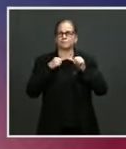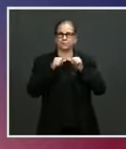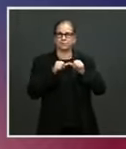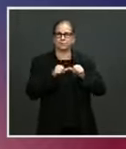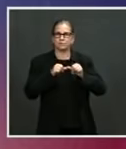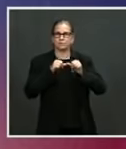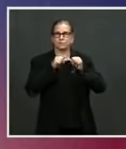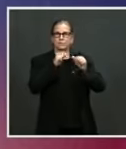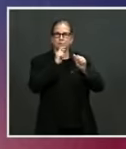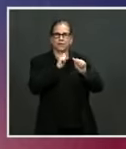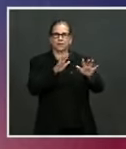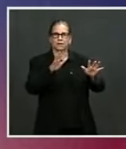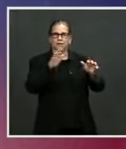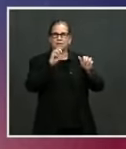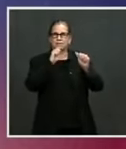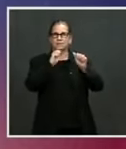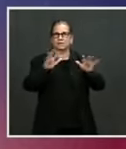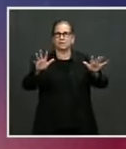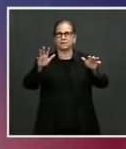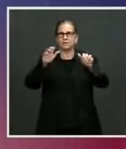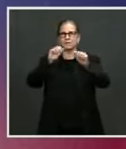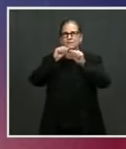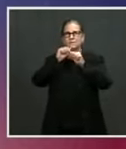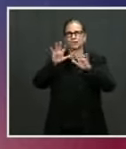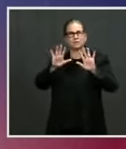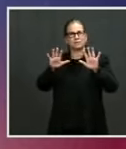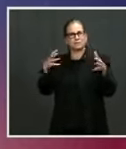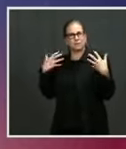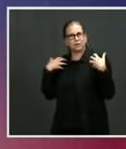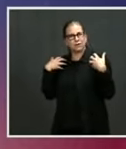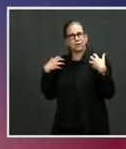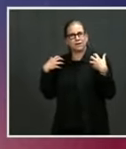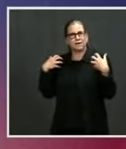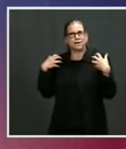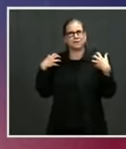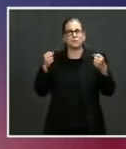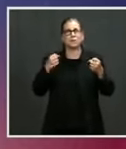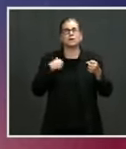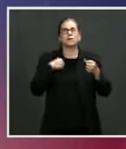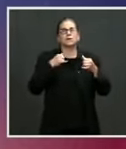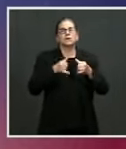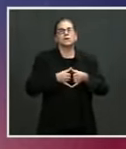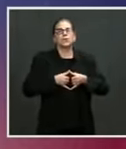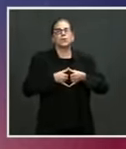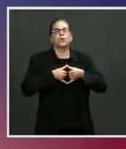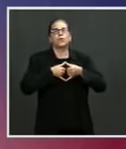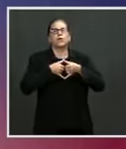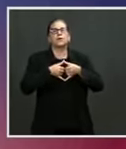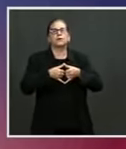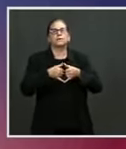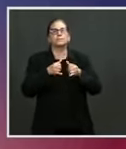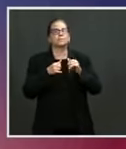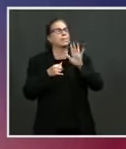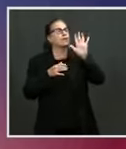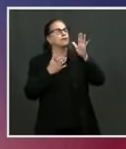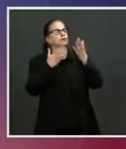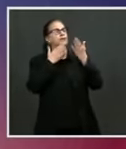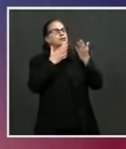continues to be our reward. In your gracious name I pray, amen.